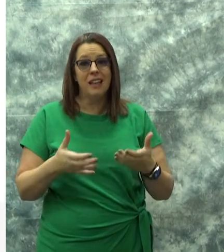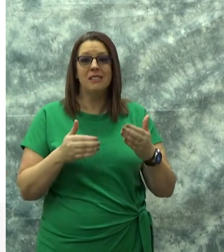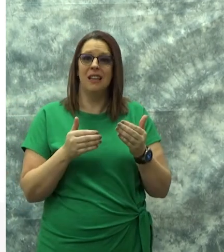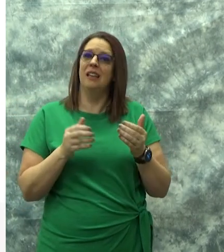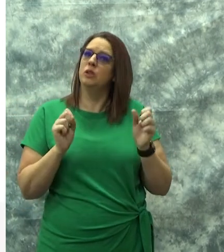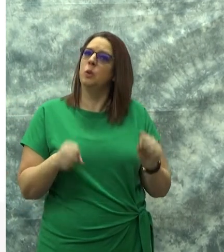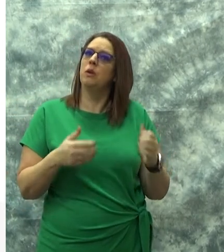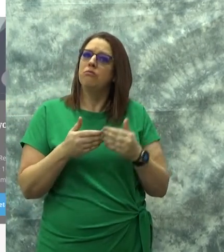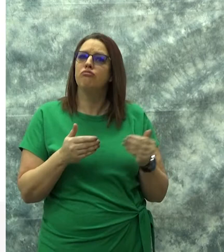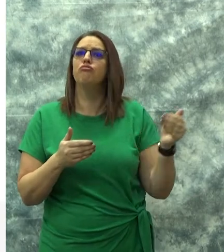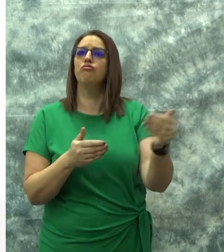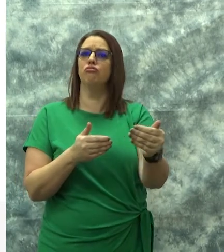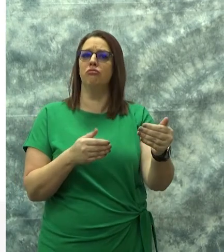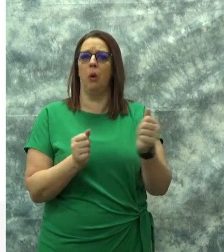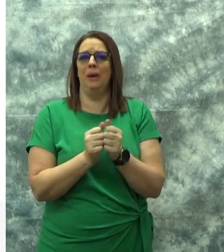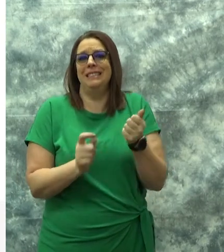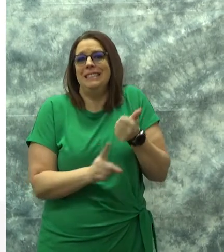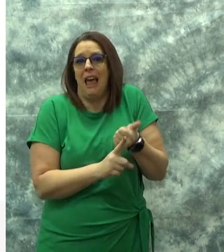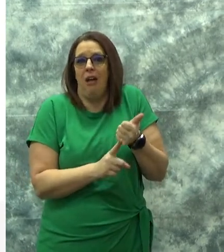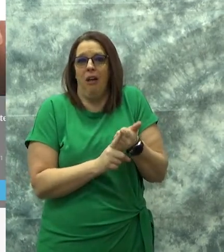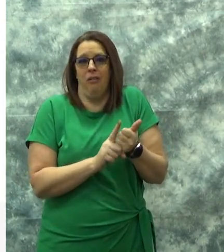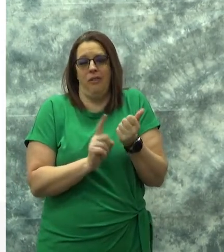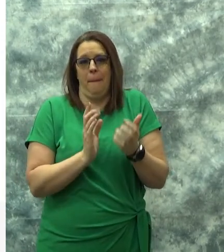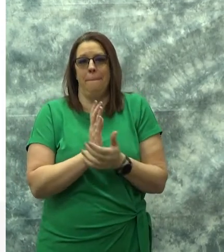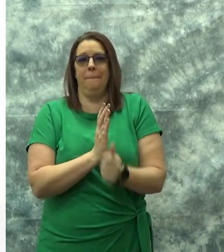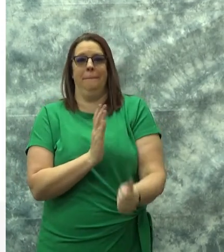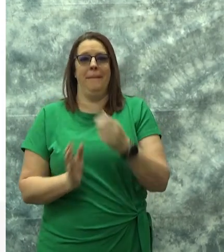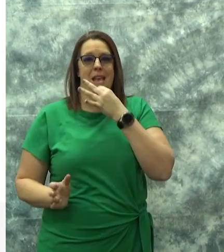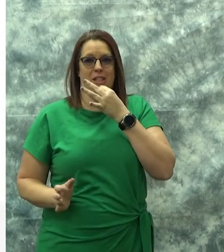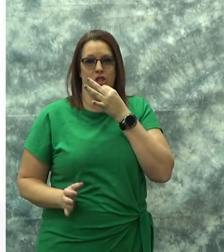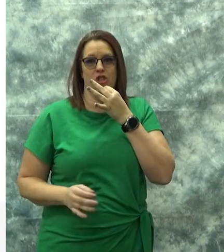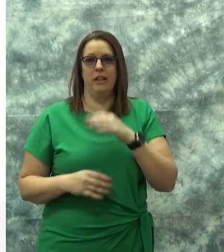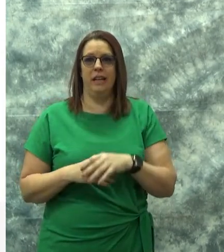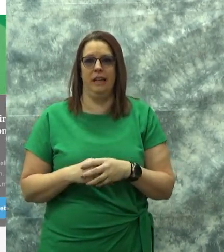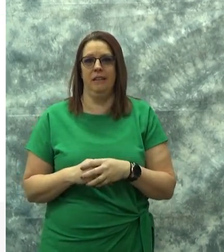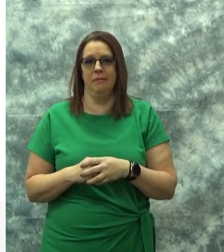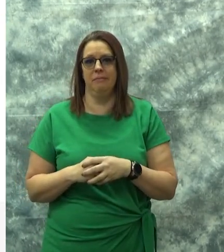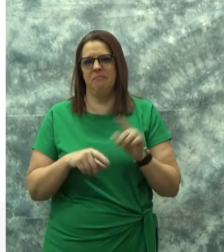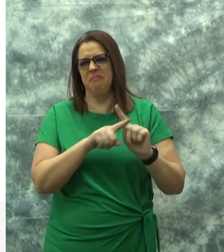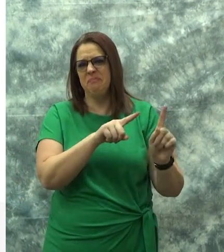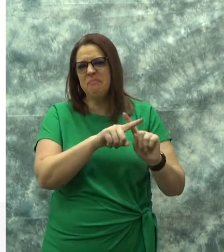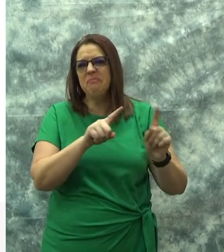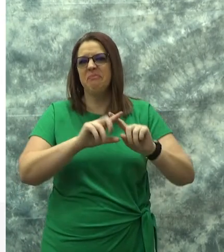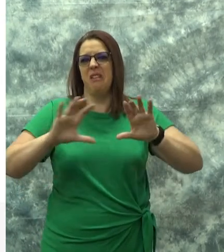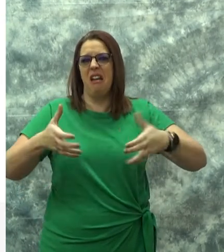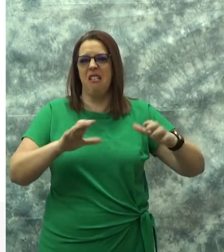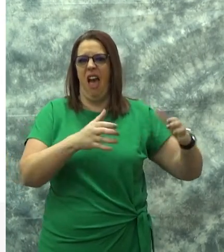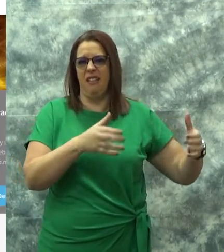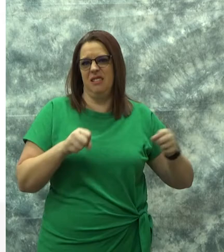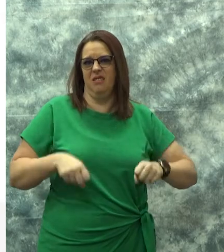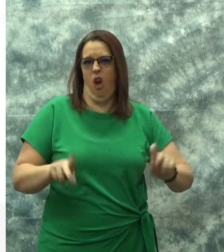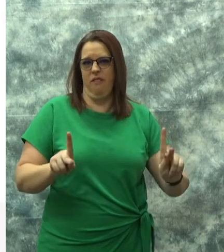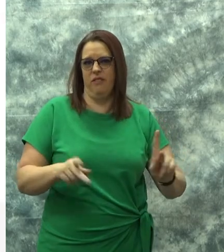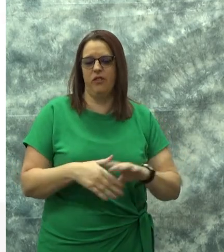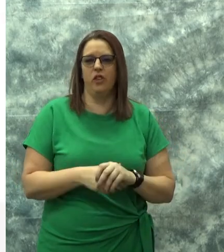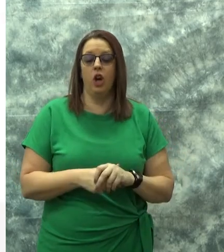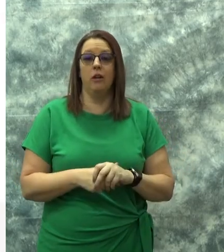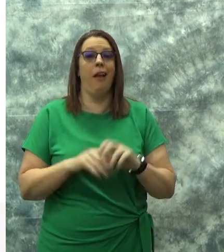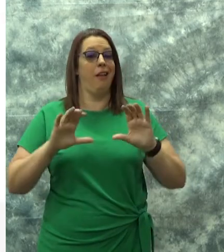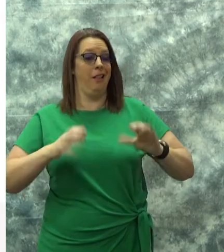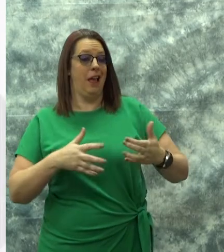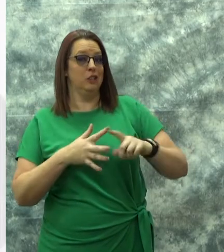your journey of expansion with self-mastery, principles of financial freedom, practical mysticism, and spiritual